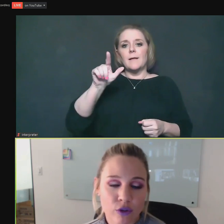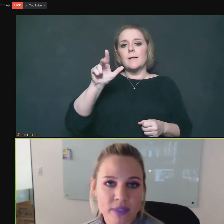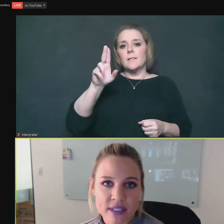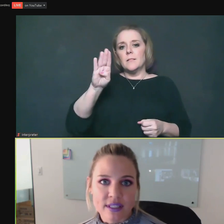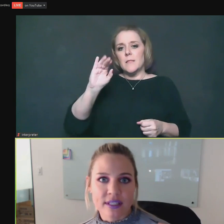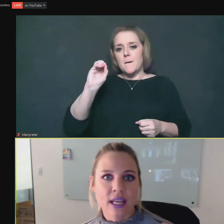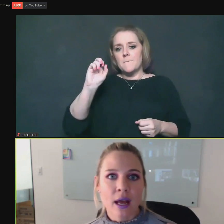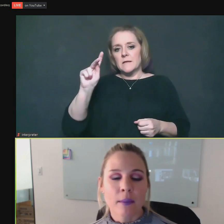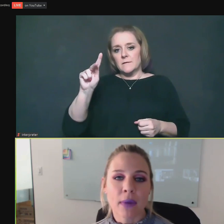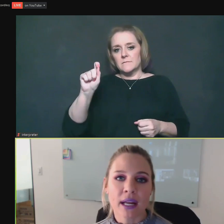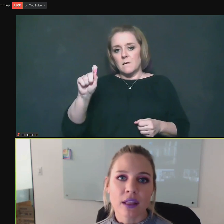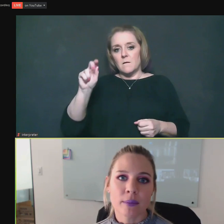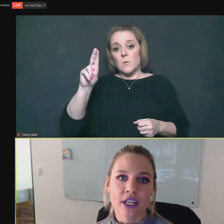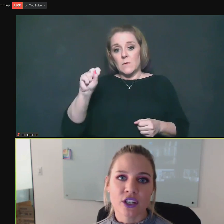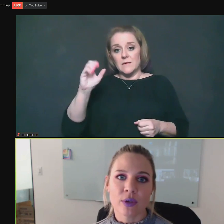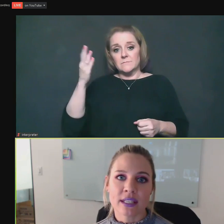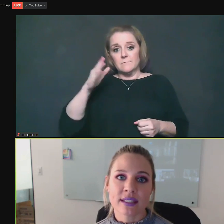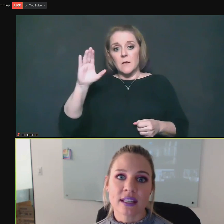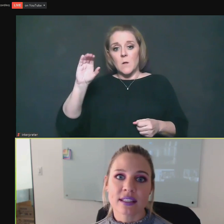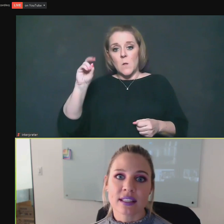mylubbock.us/COVID-19, or for businesses,